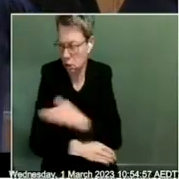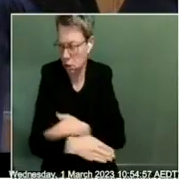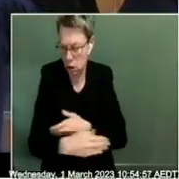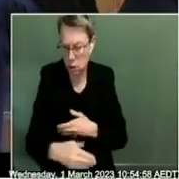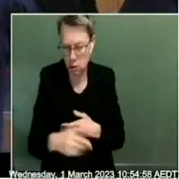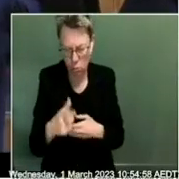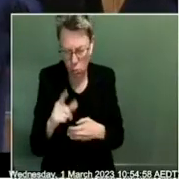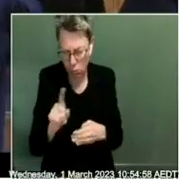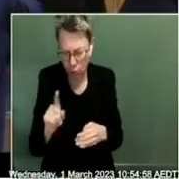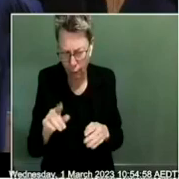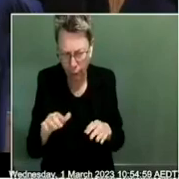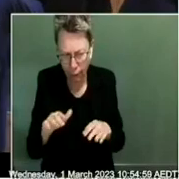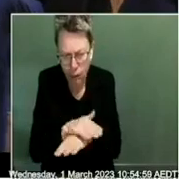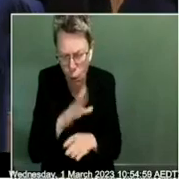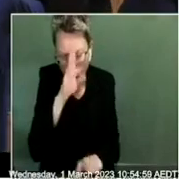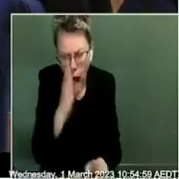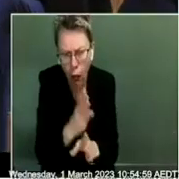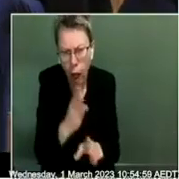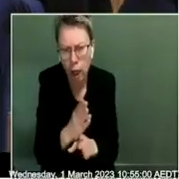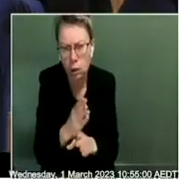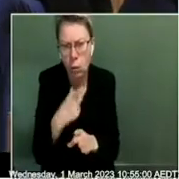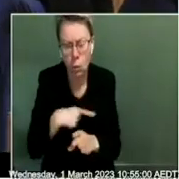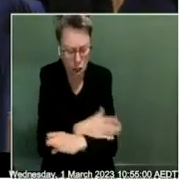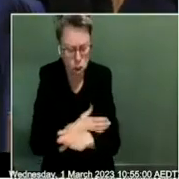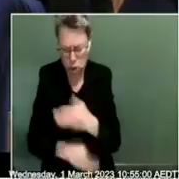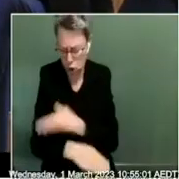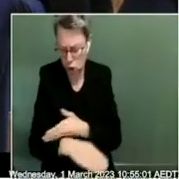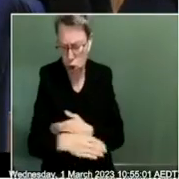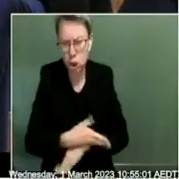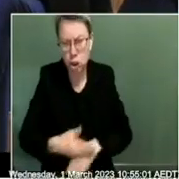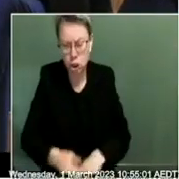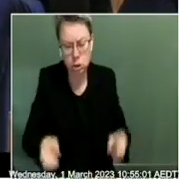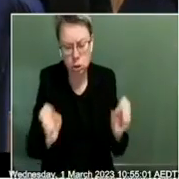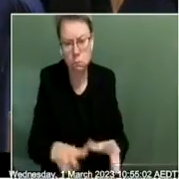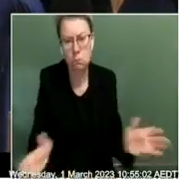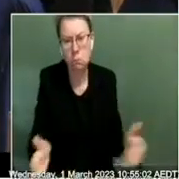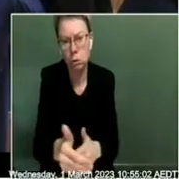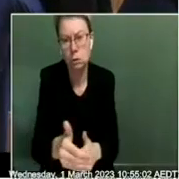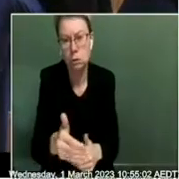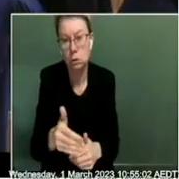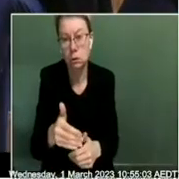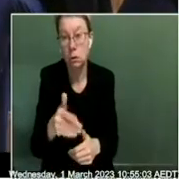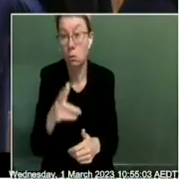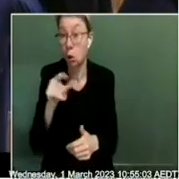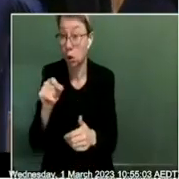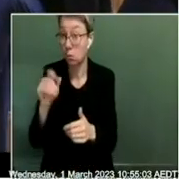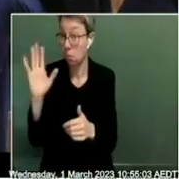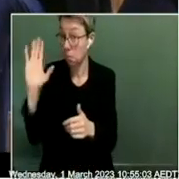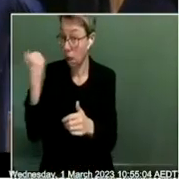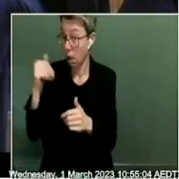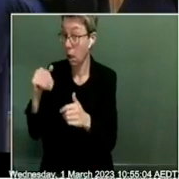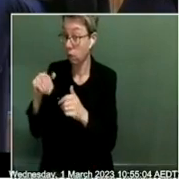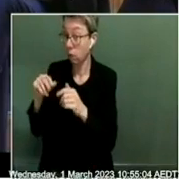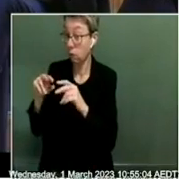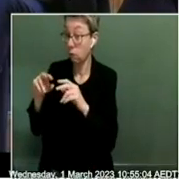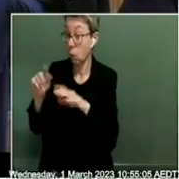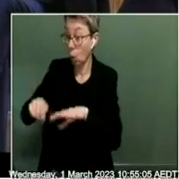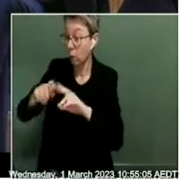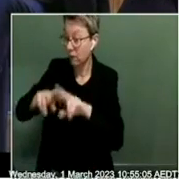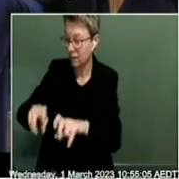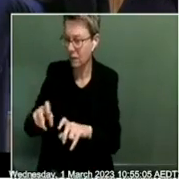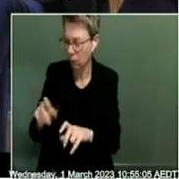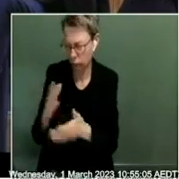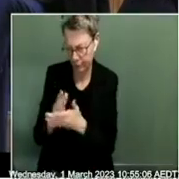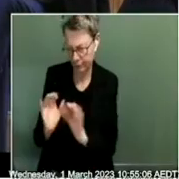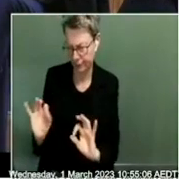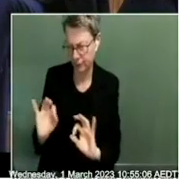why Yoorrook can look into that, because there's an inquest report. He didn't, because how long has he left there? You